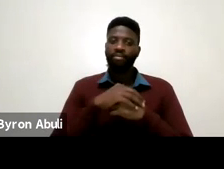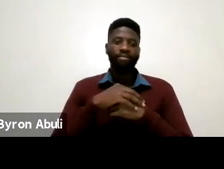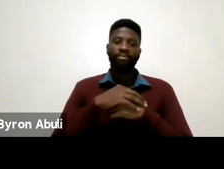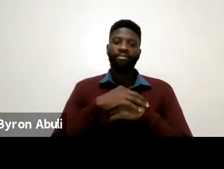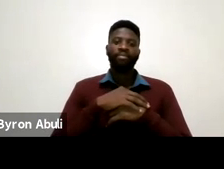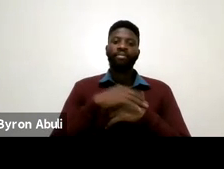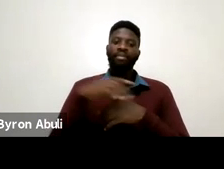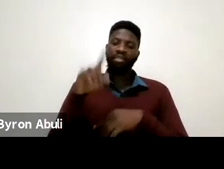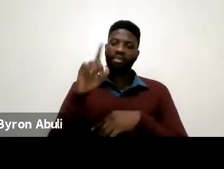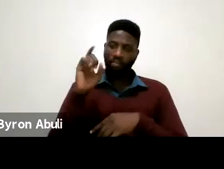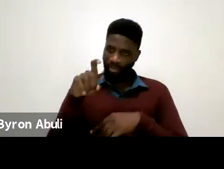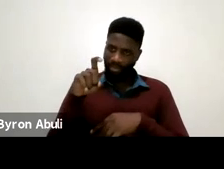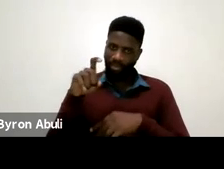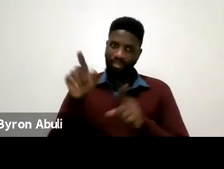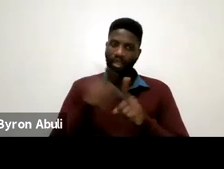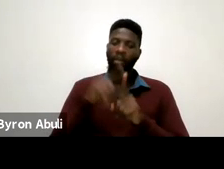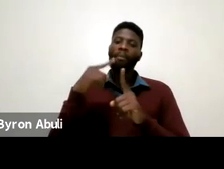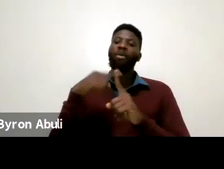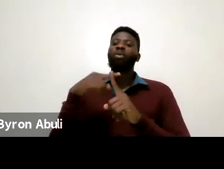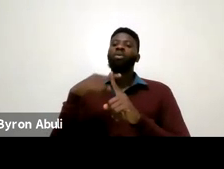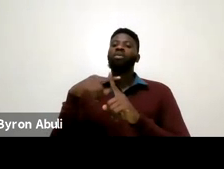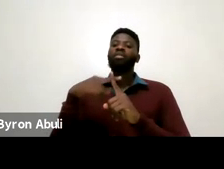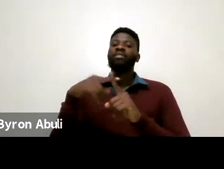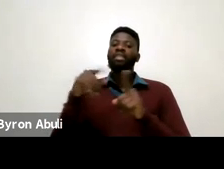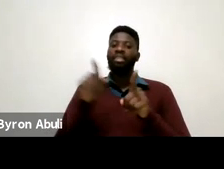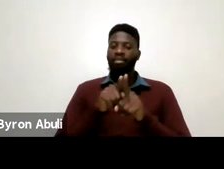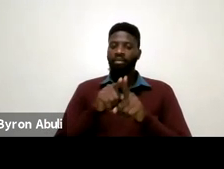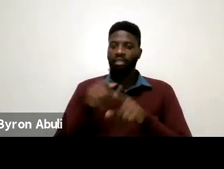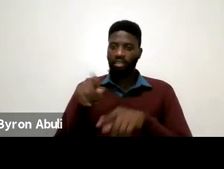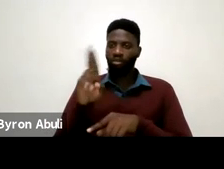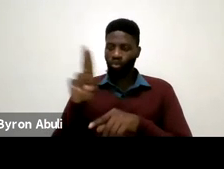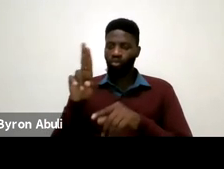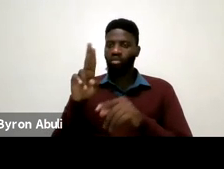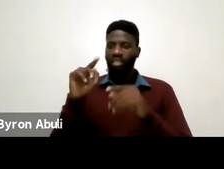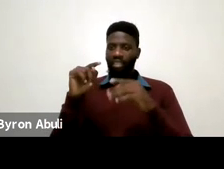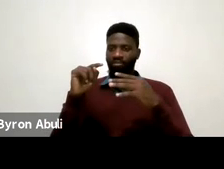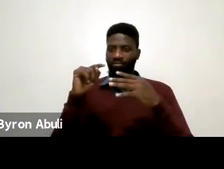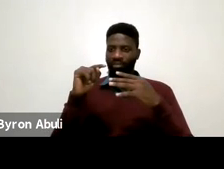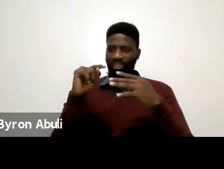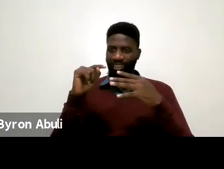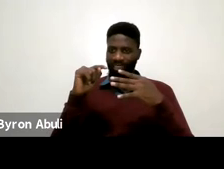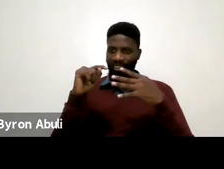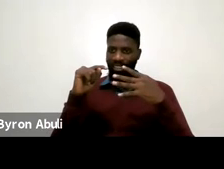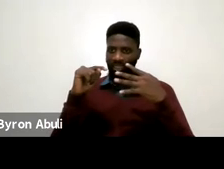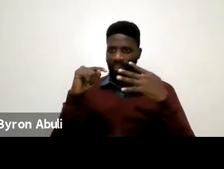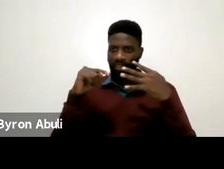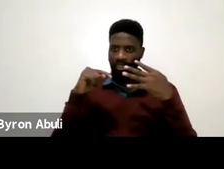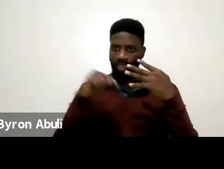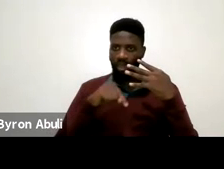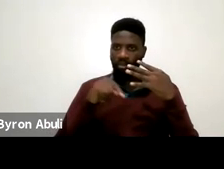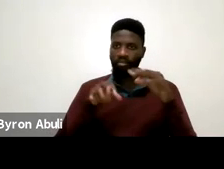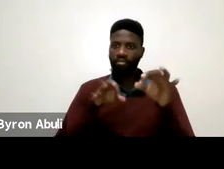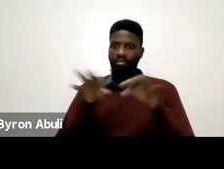You really need to be very positive and use details when you are documenting your